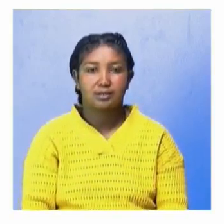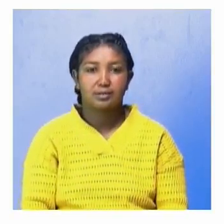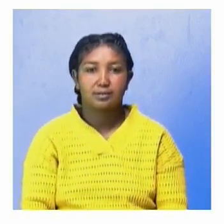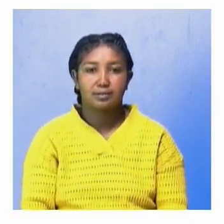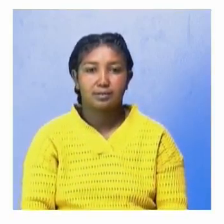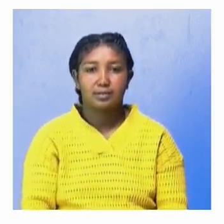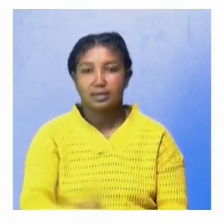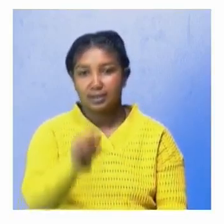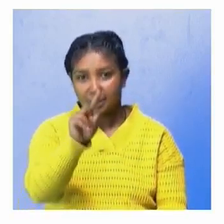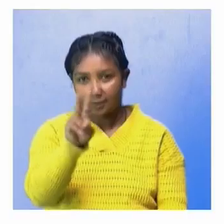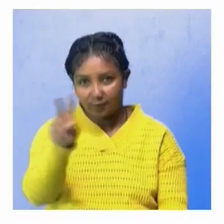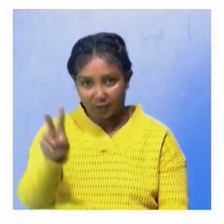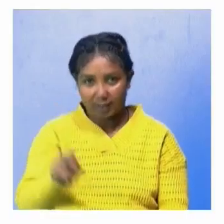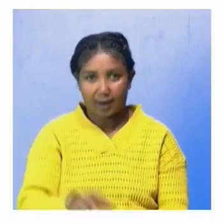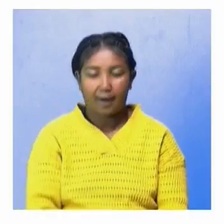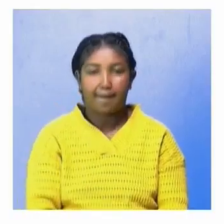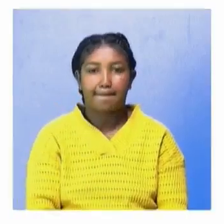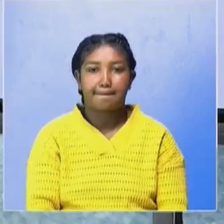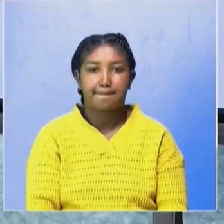TV.